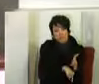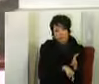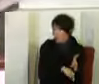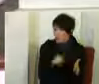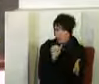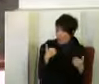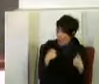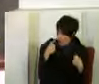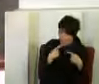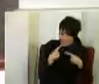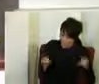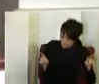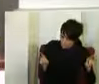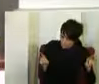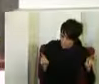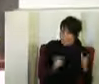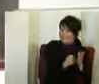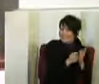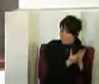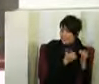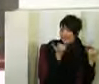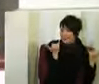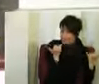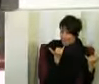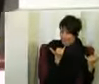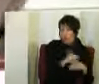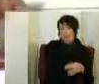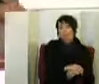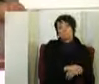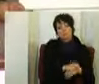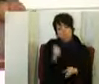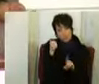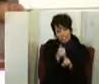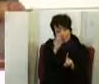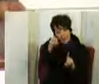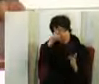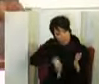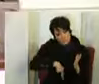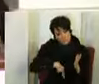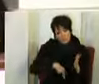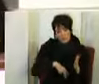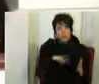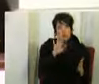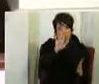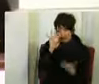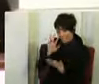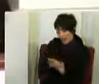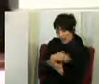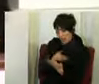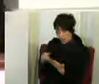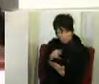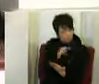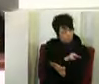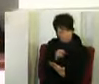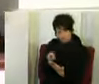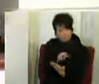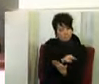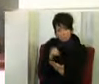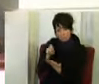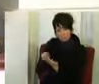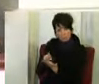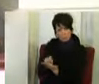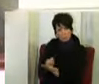on a Sunday morning anymore, so please do take these home and mark on your own calendars the ministries and events and programs that you would like to become a part